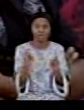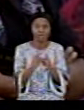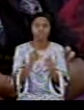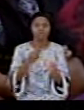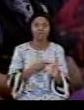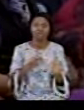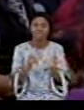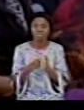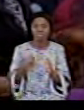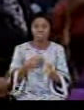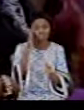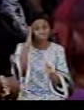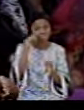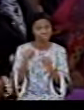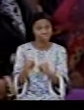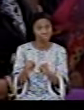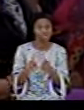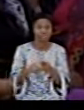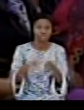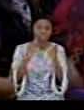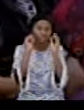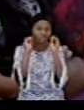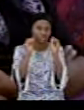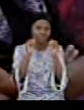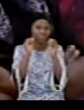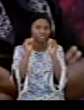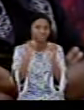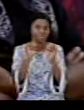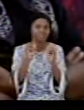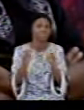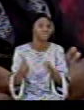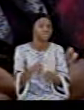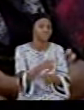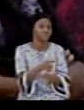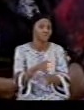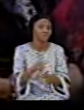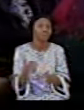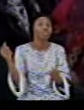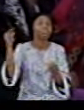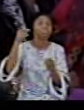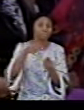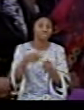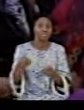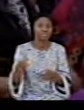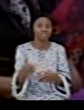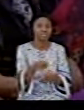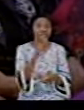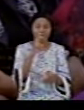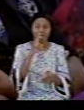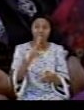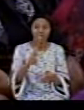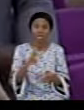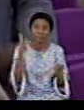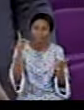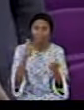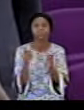them until by the grace of God they are perfected. Pray and talk to the